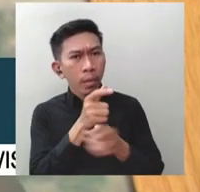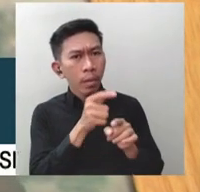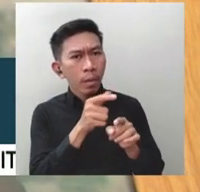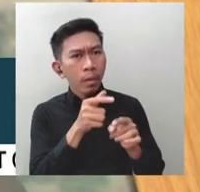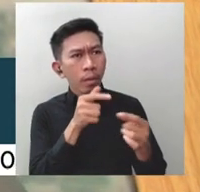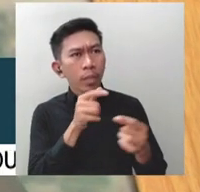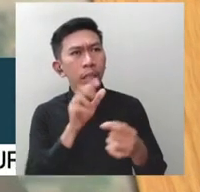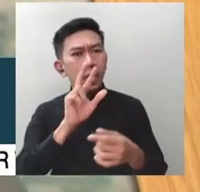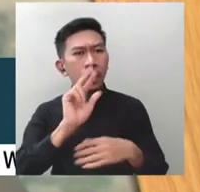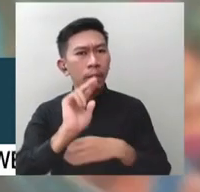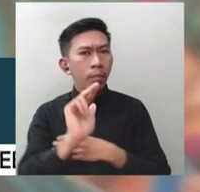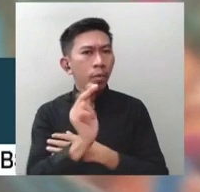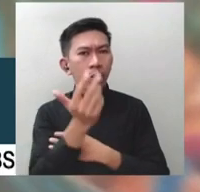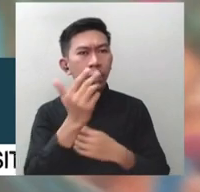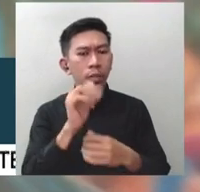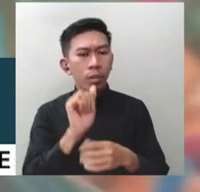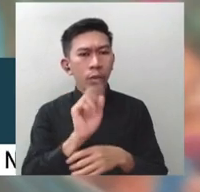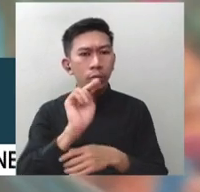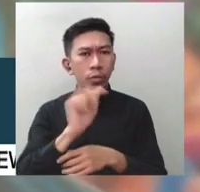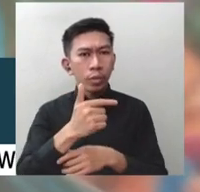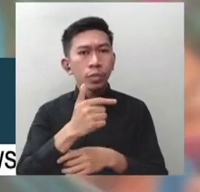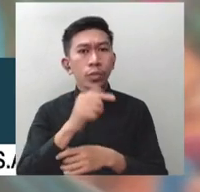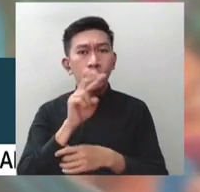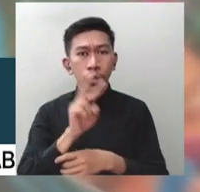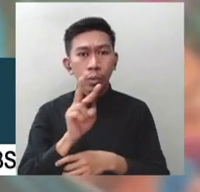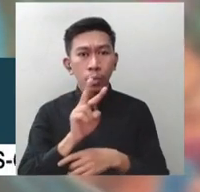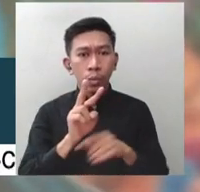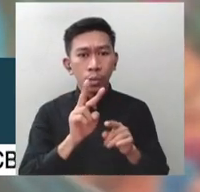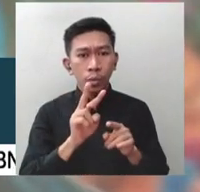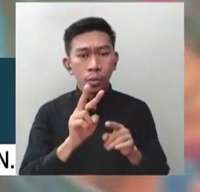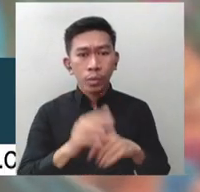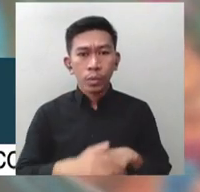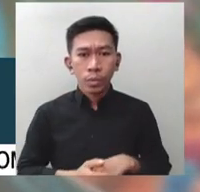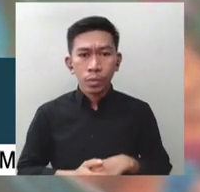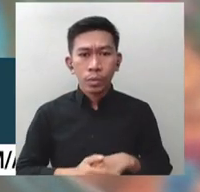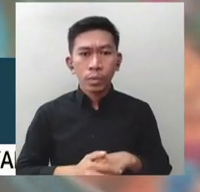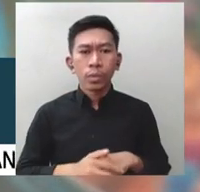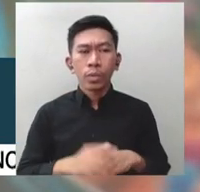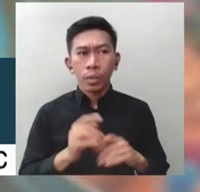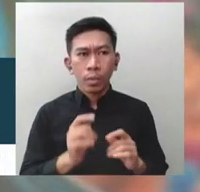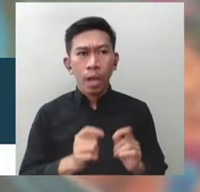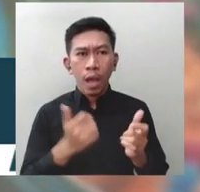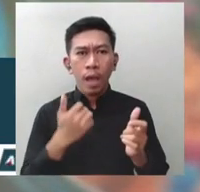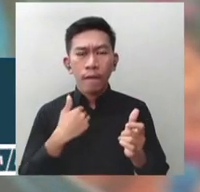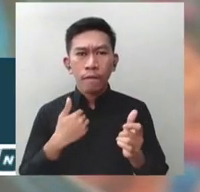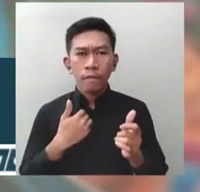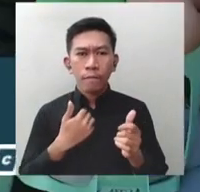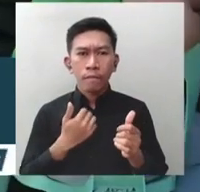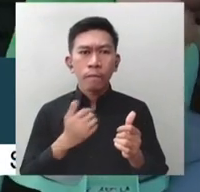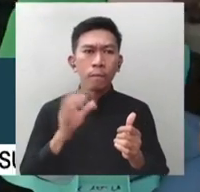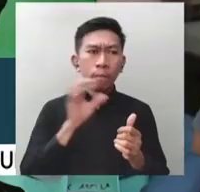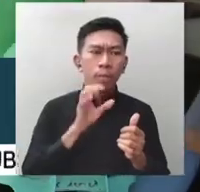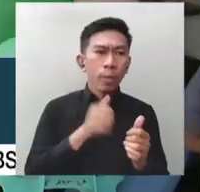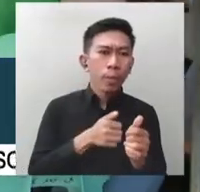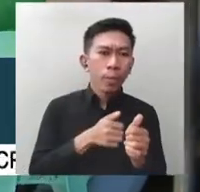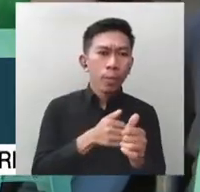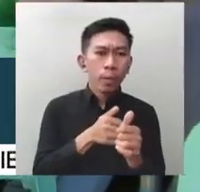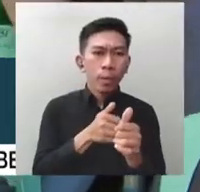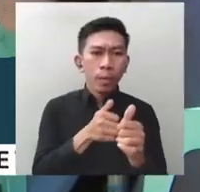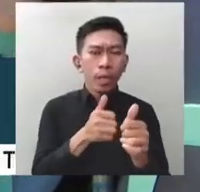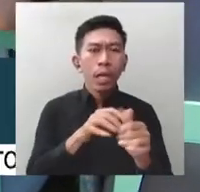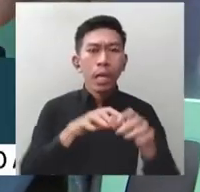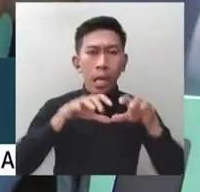of August 2. The police station received a report. They immediately conducted a hot pursuit operation, which led to the arrest of